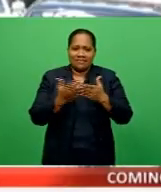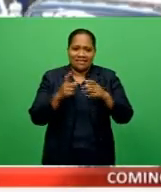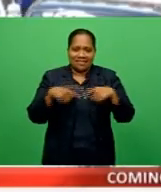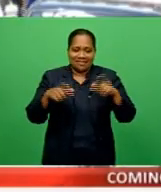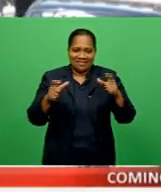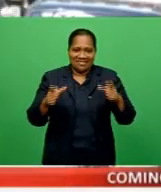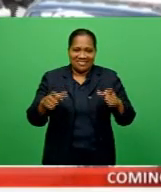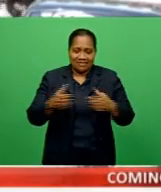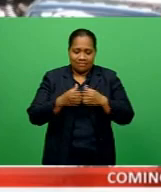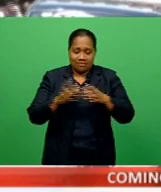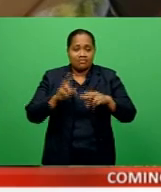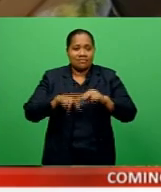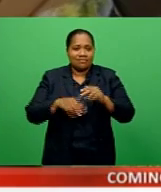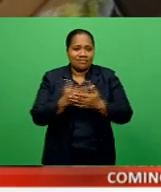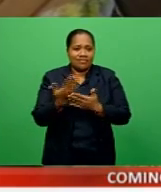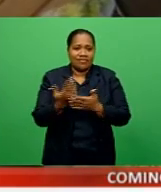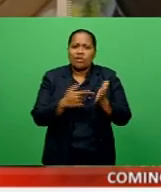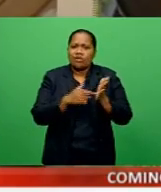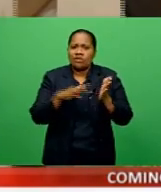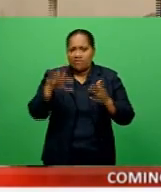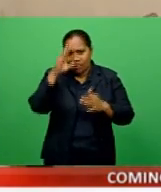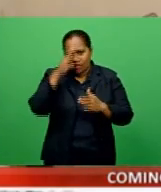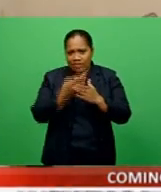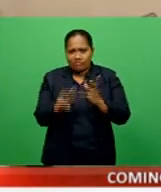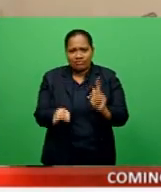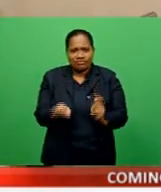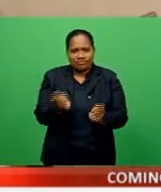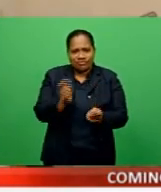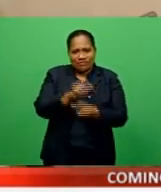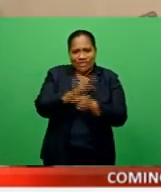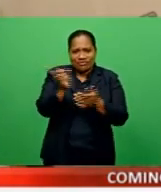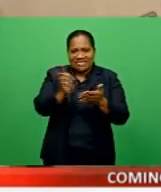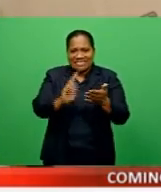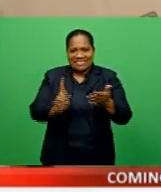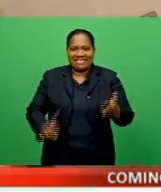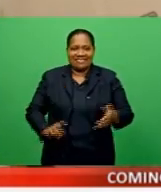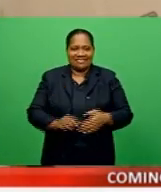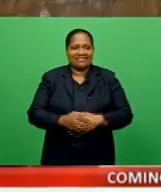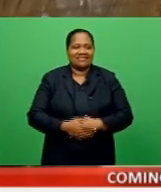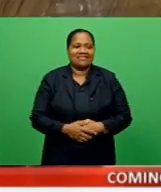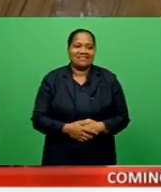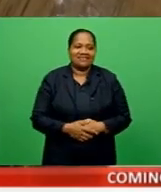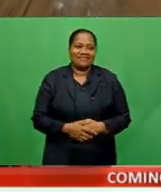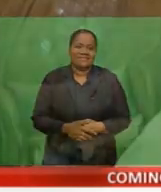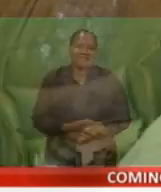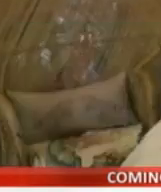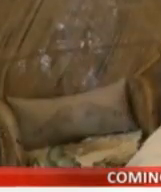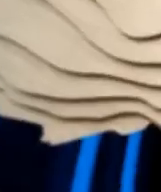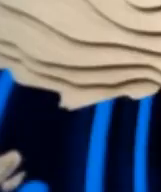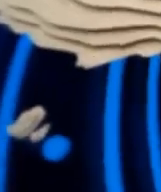on Friday, and Tonganivalu hopes to change interior designing landscape. Stay with us.